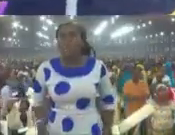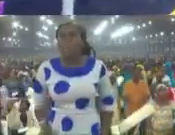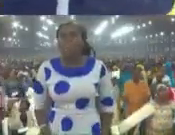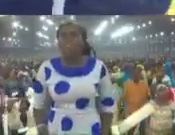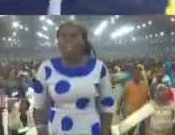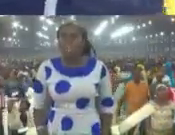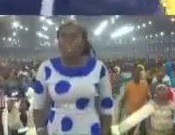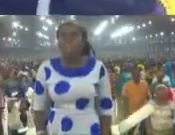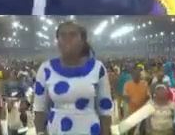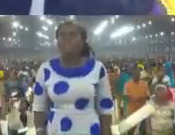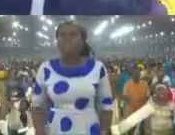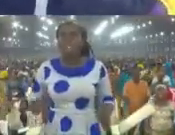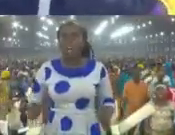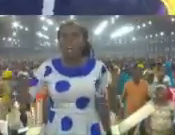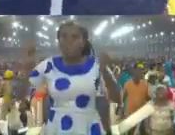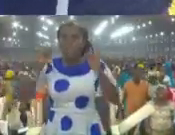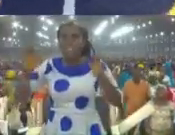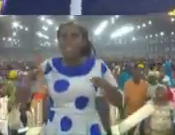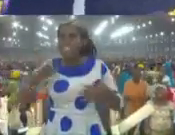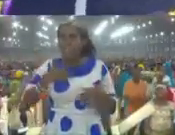Oh yes, Father, give me